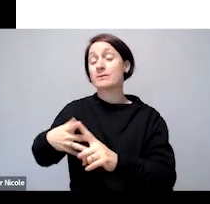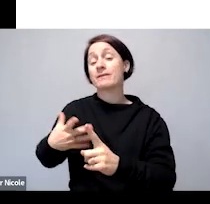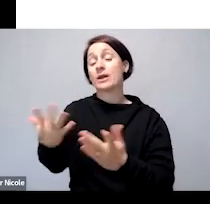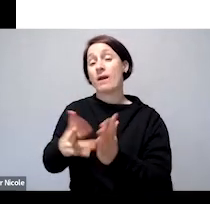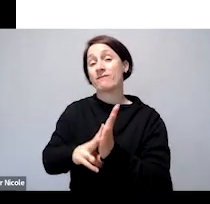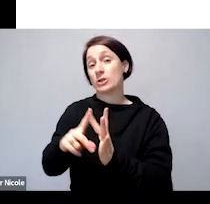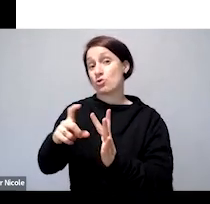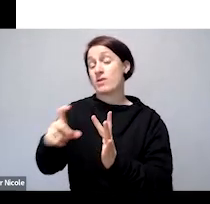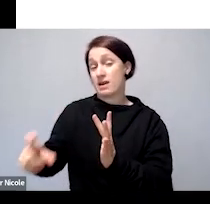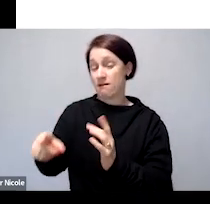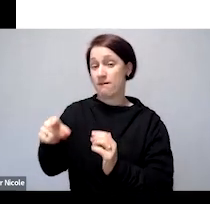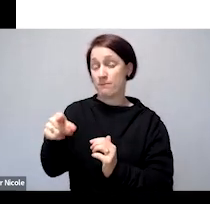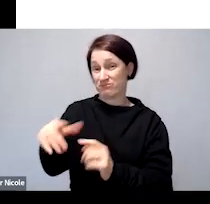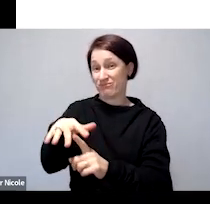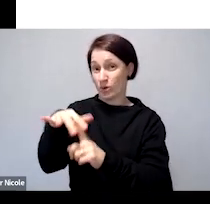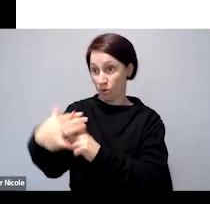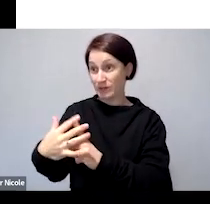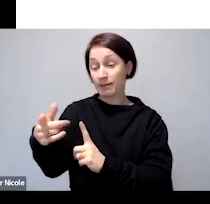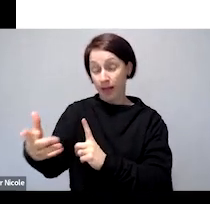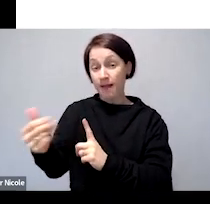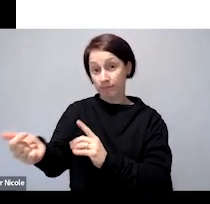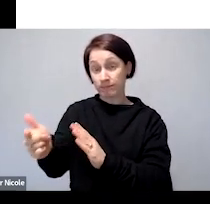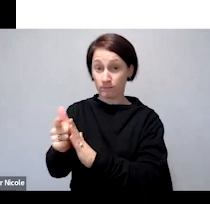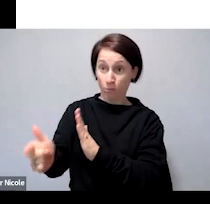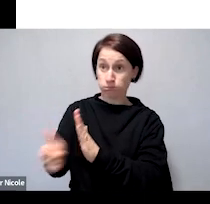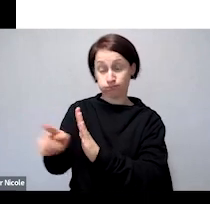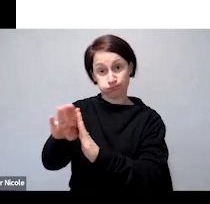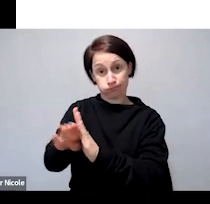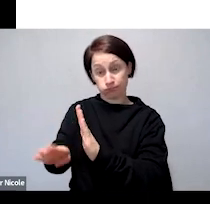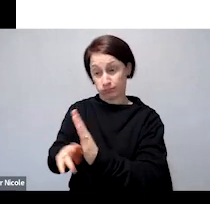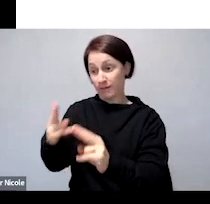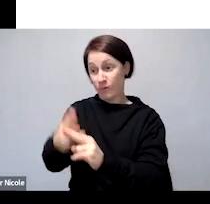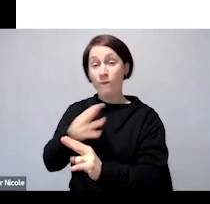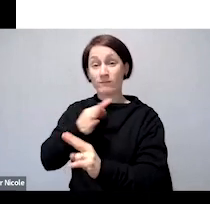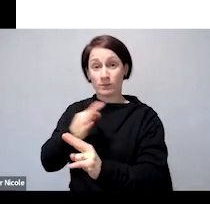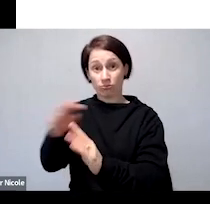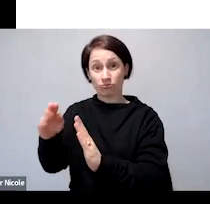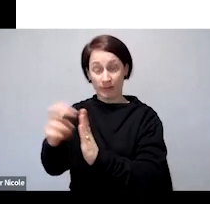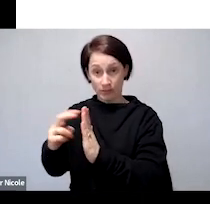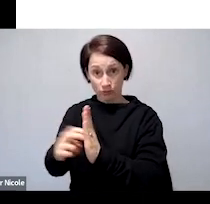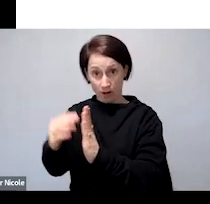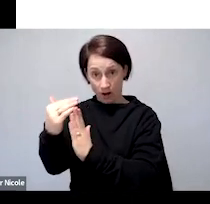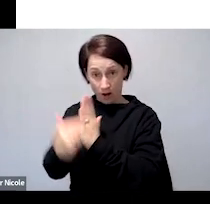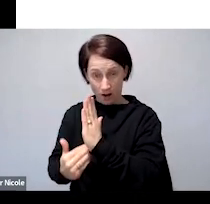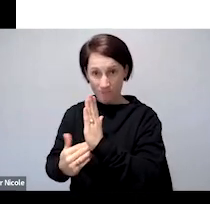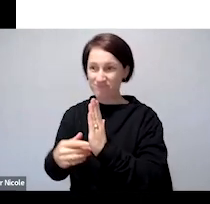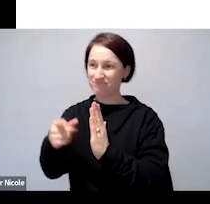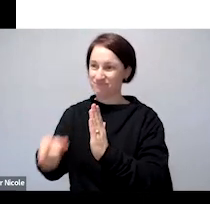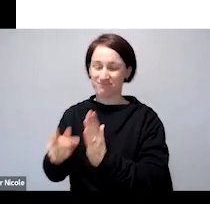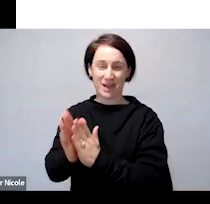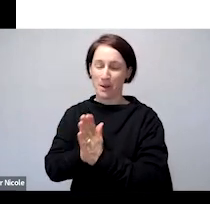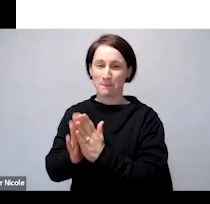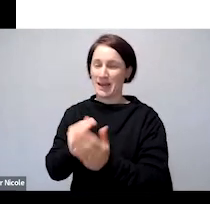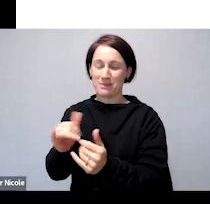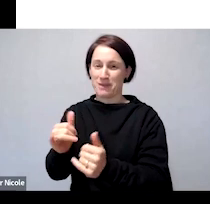jurisdiction that has a legislated framework for vulnerable registers, this can really result in miss, and